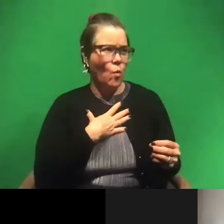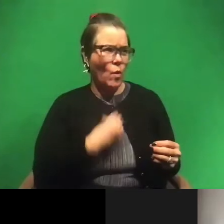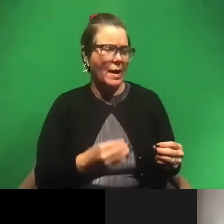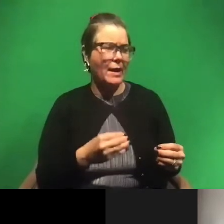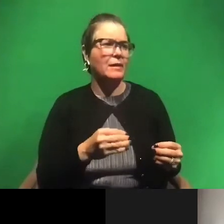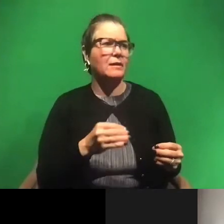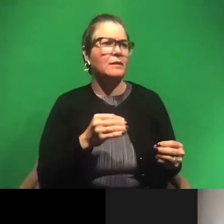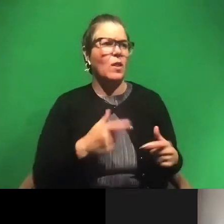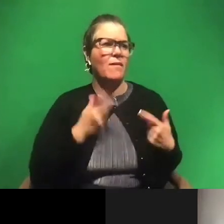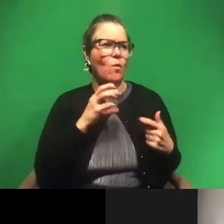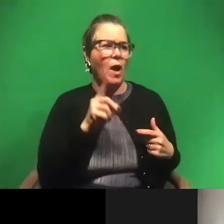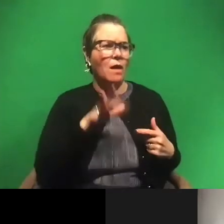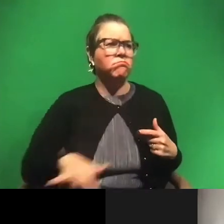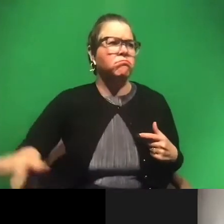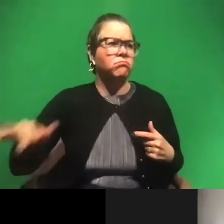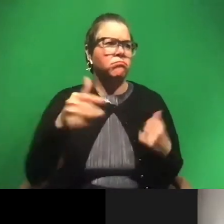living in the wild at this point?